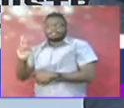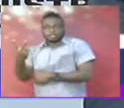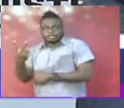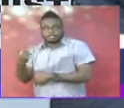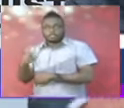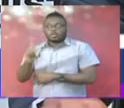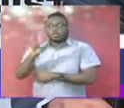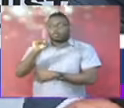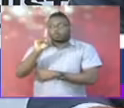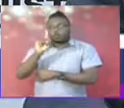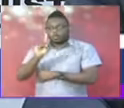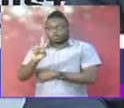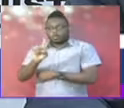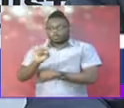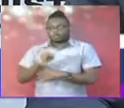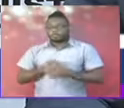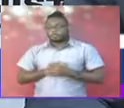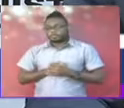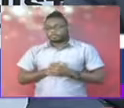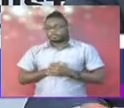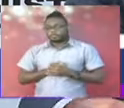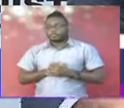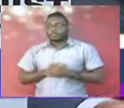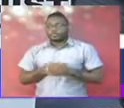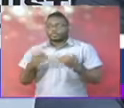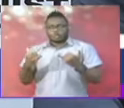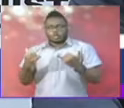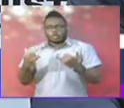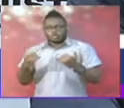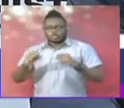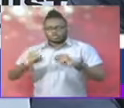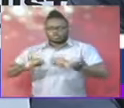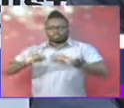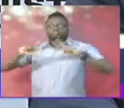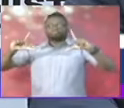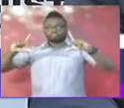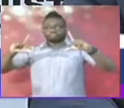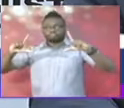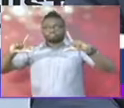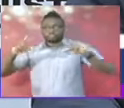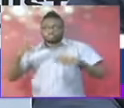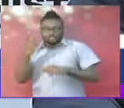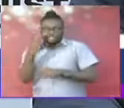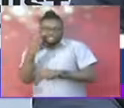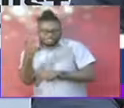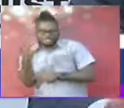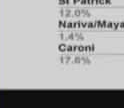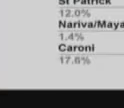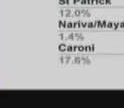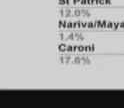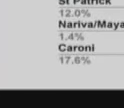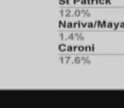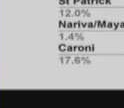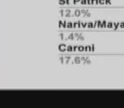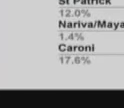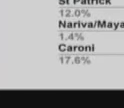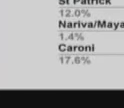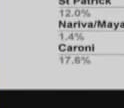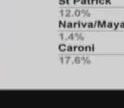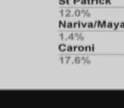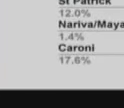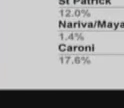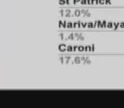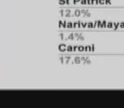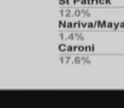174,992. If I could have my first slide of the cases. So we're going into some